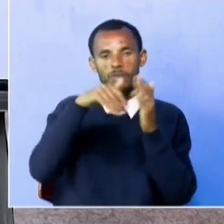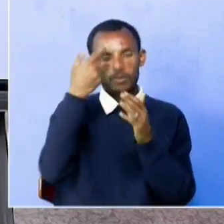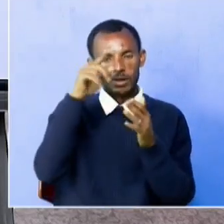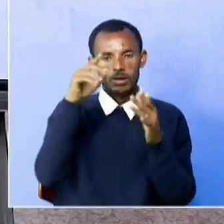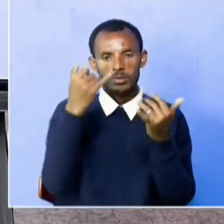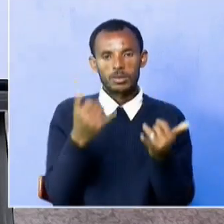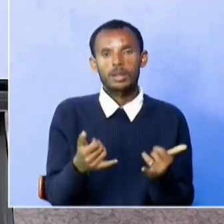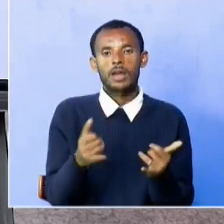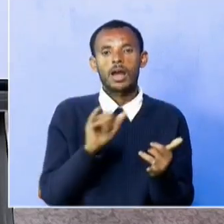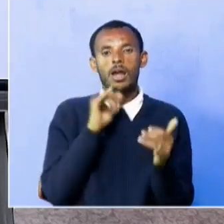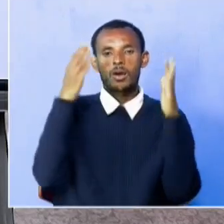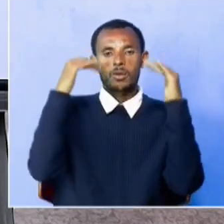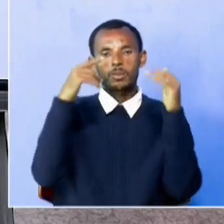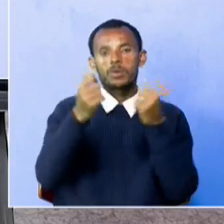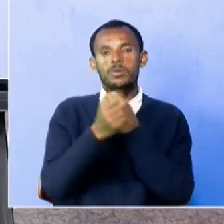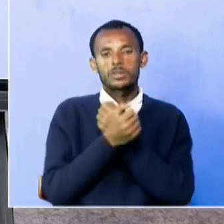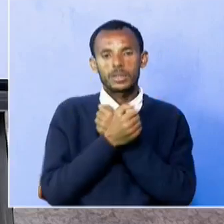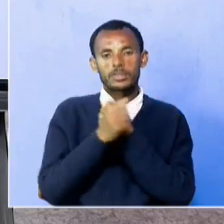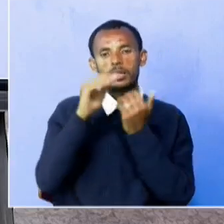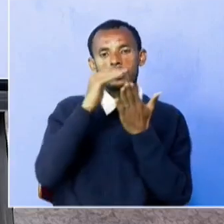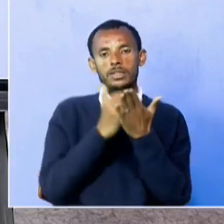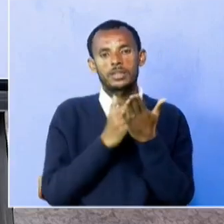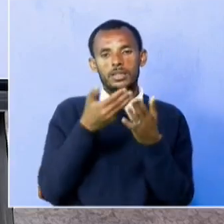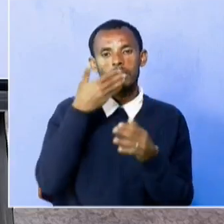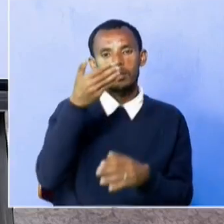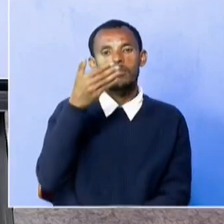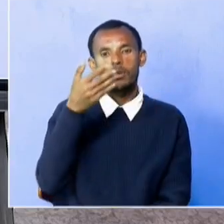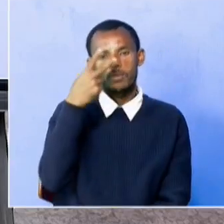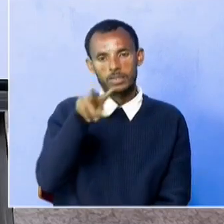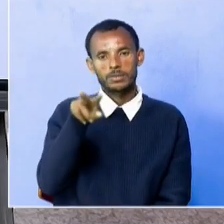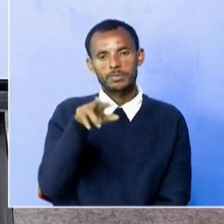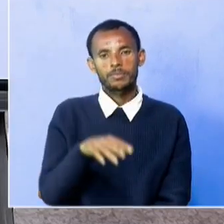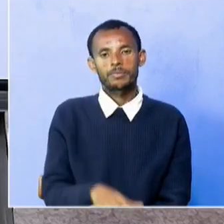today. I hope you enjoyed the lesson. Thank you for watching.